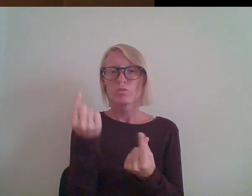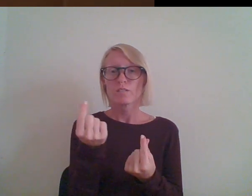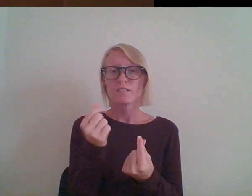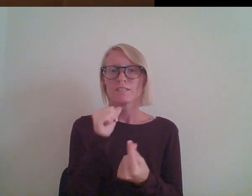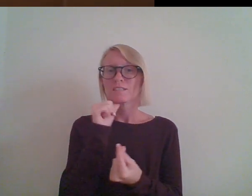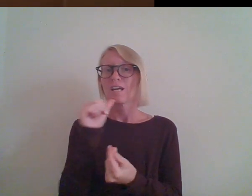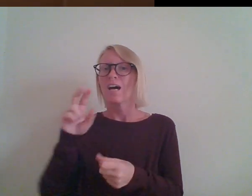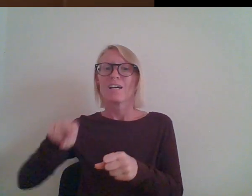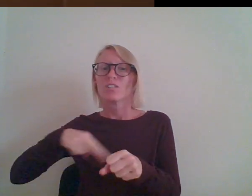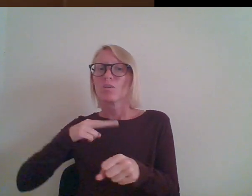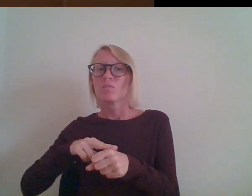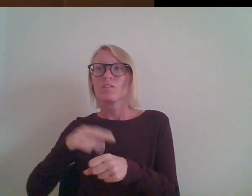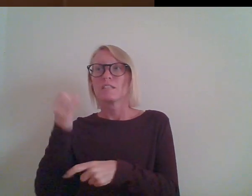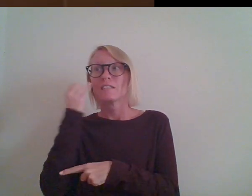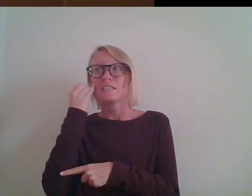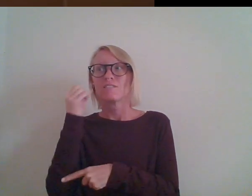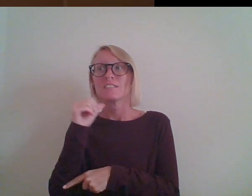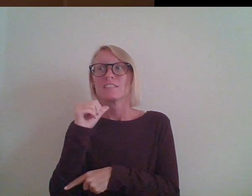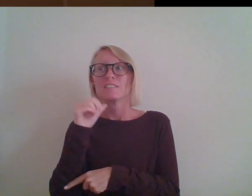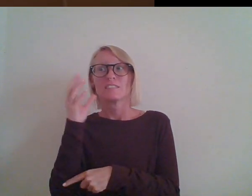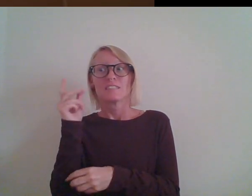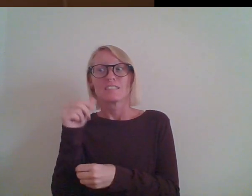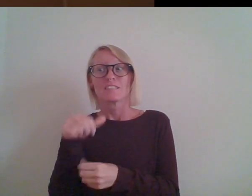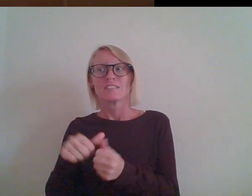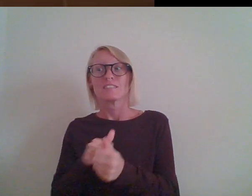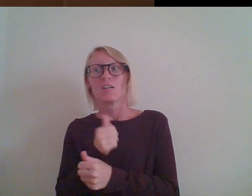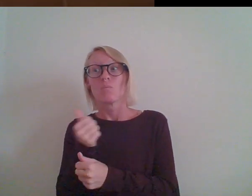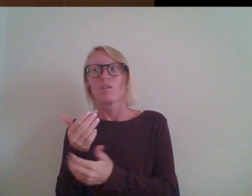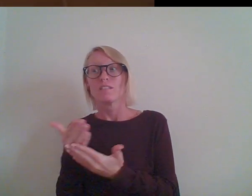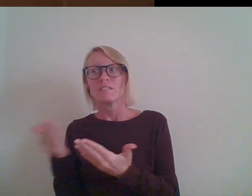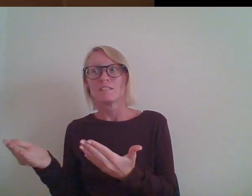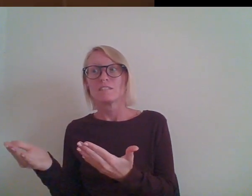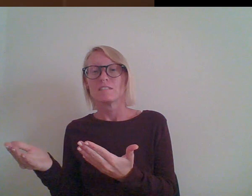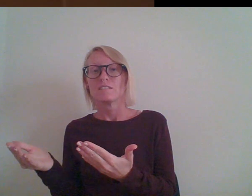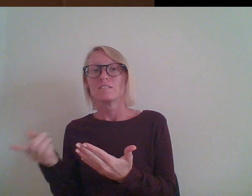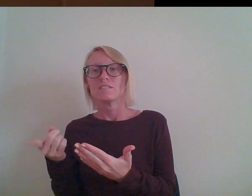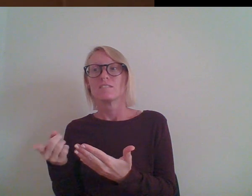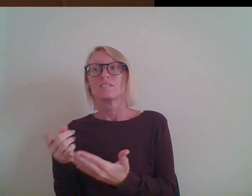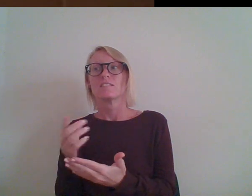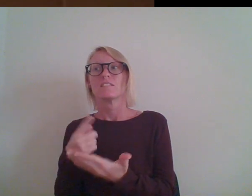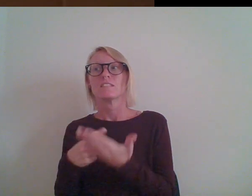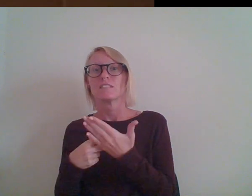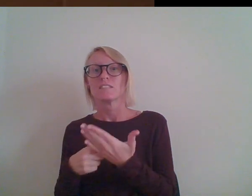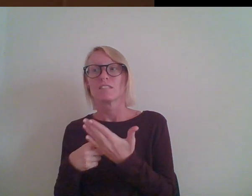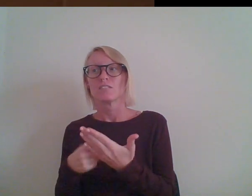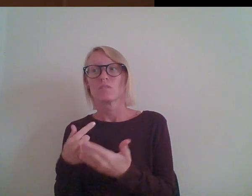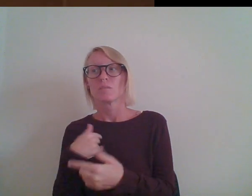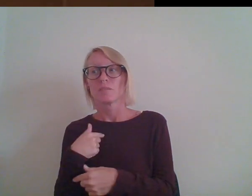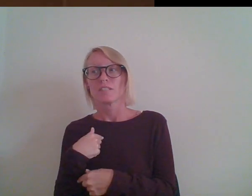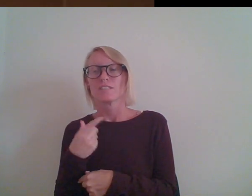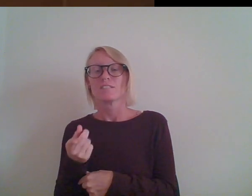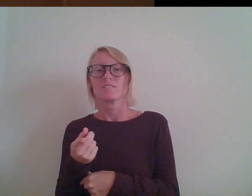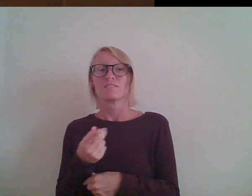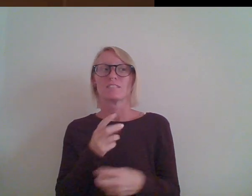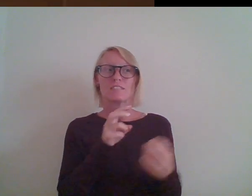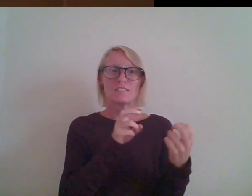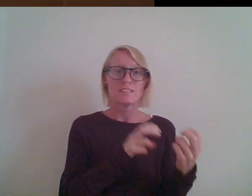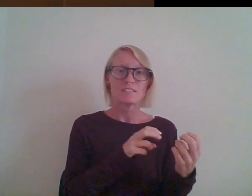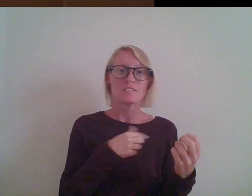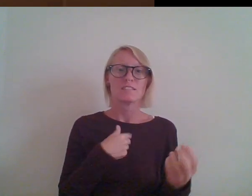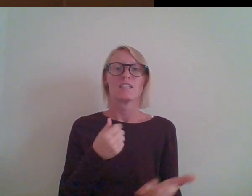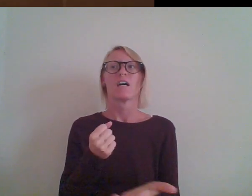If you think it's somebody else, or it's a real person in an empty chair, talk with me. I'll try to get you lined up with someone who can